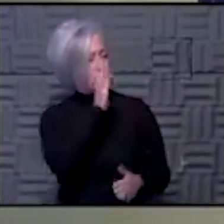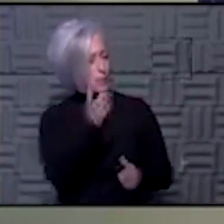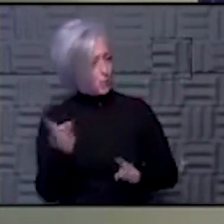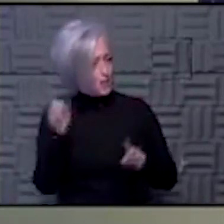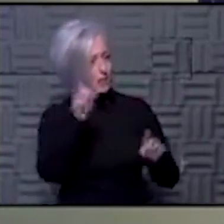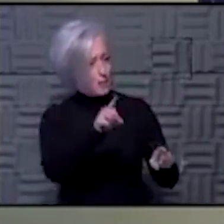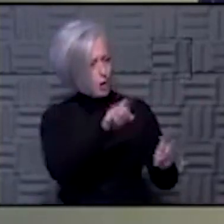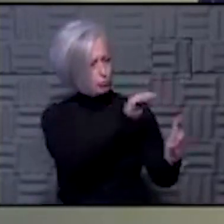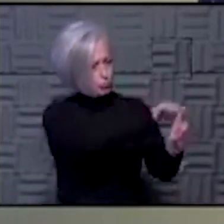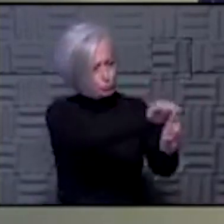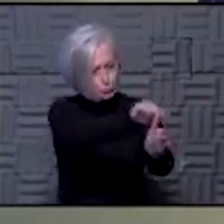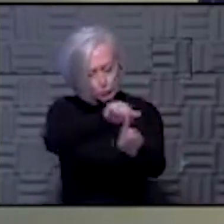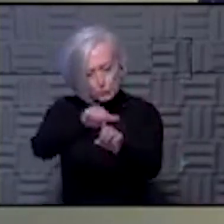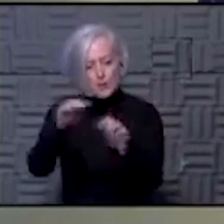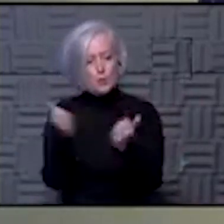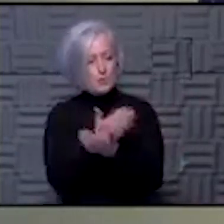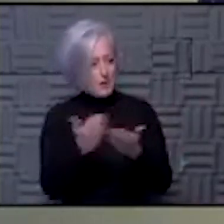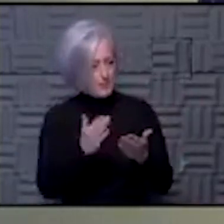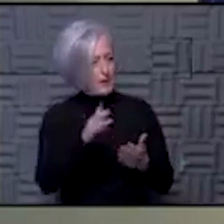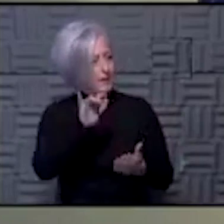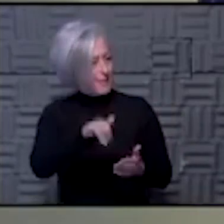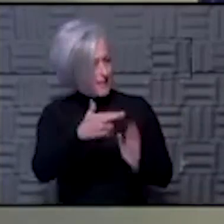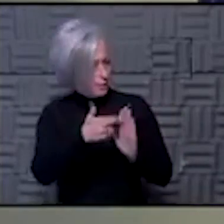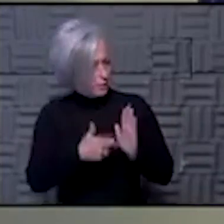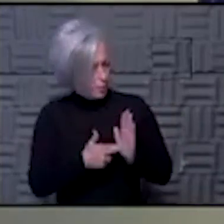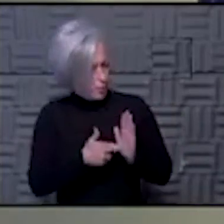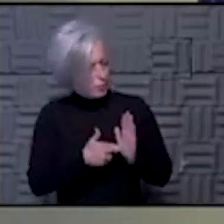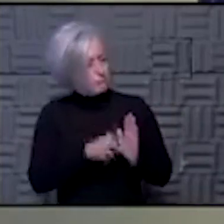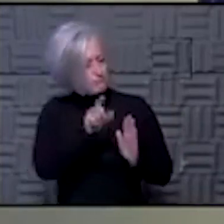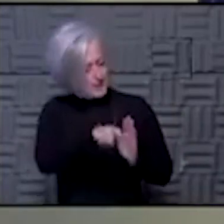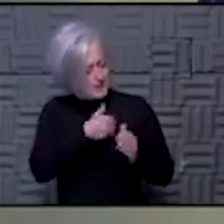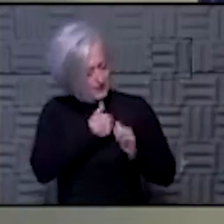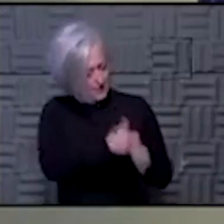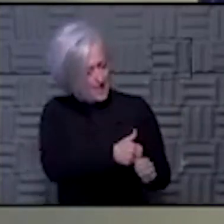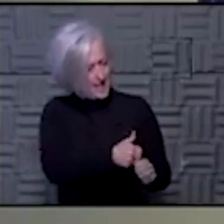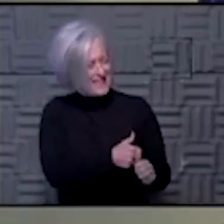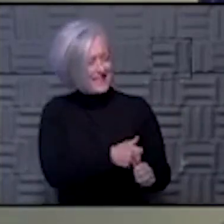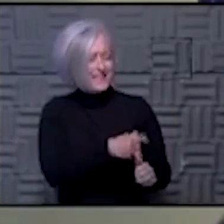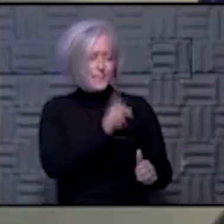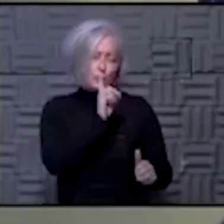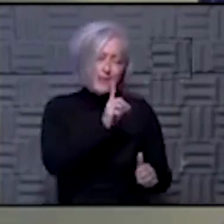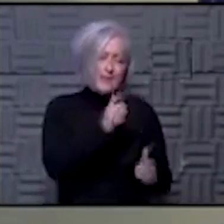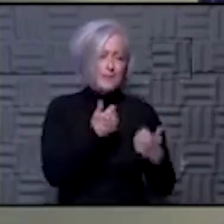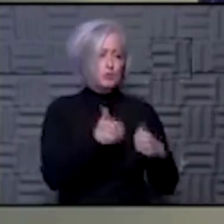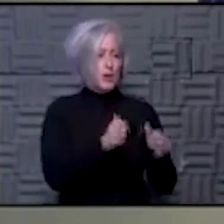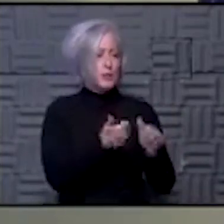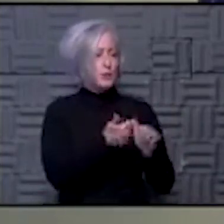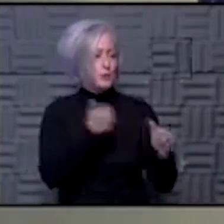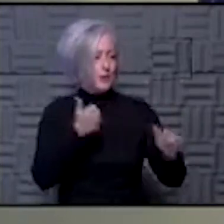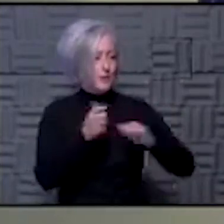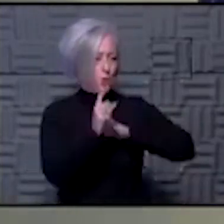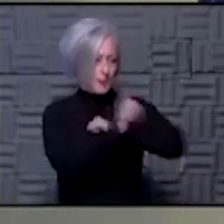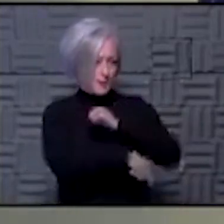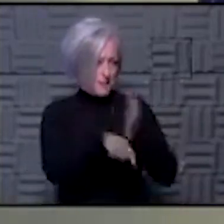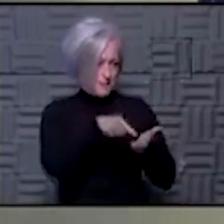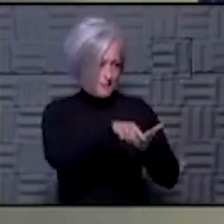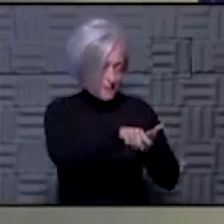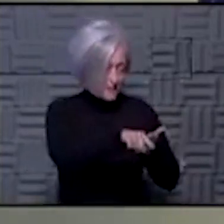and they need to comply. We really try to avoid fines and so forth. Let's hope we don't have to do